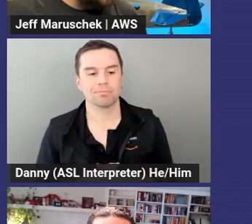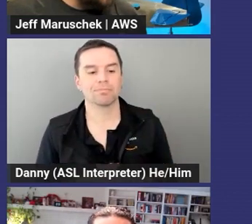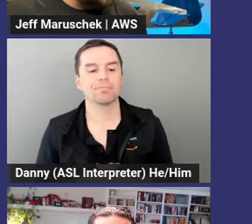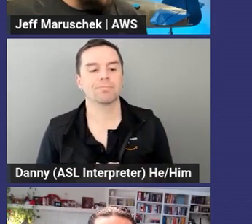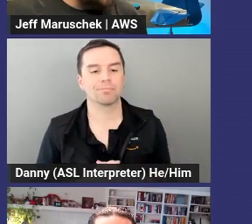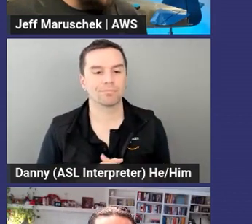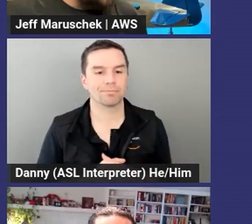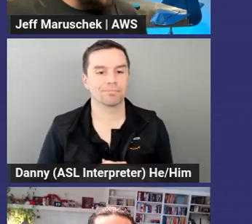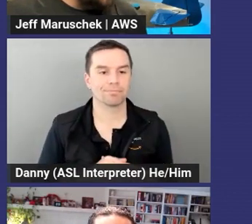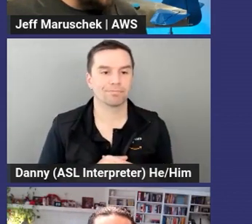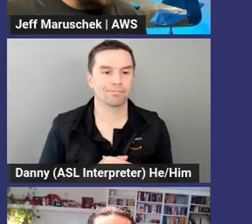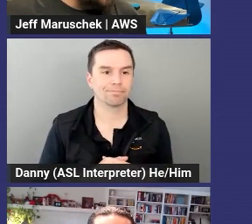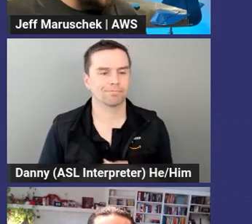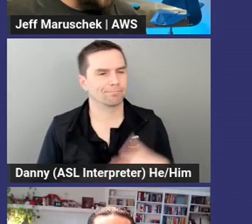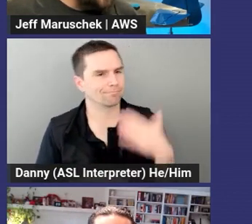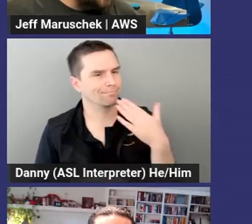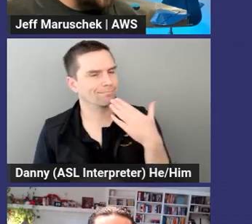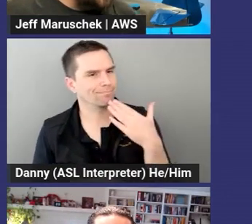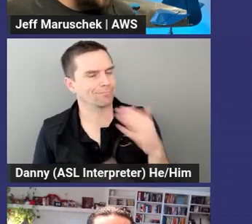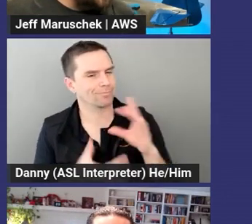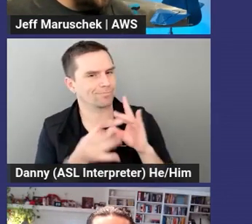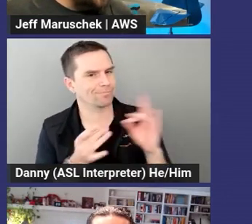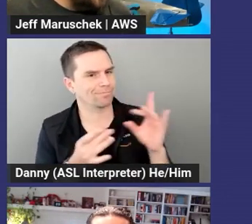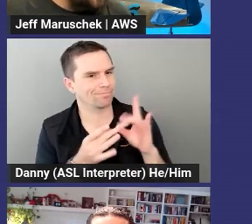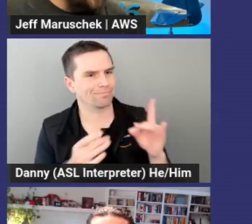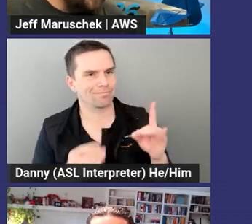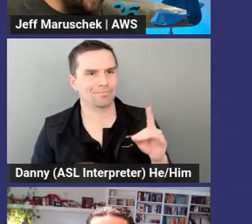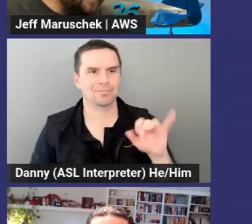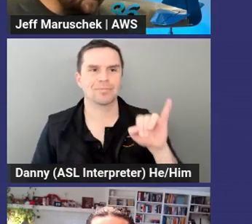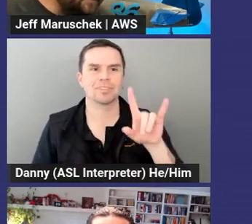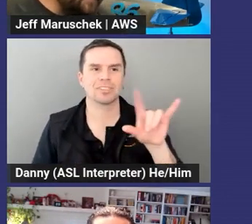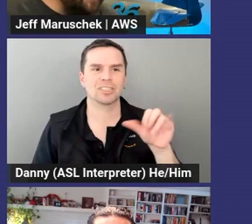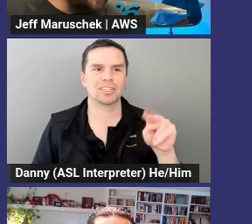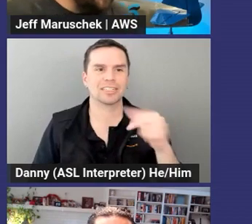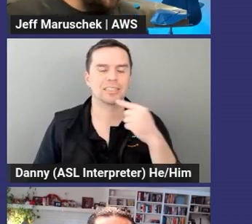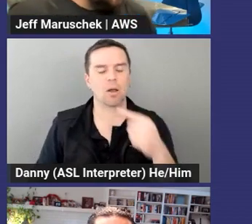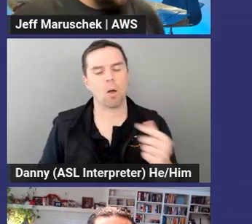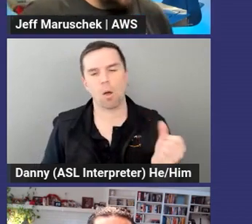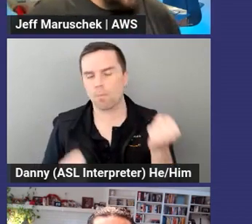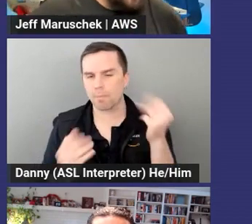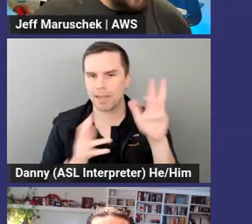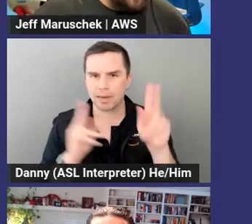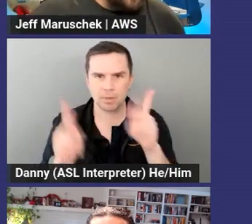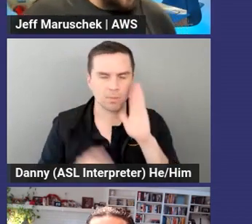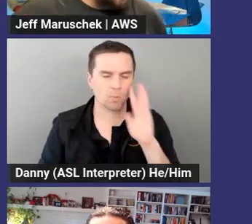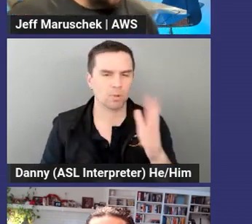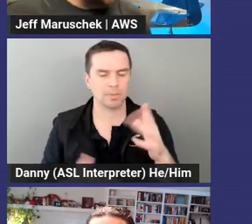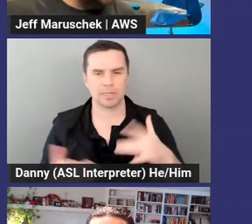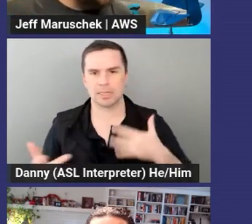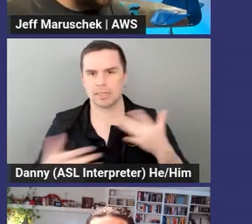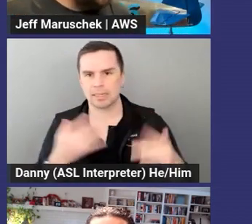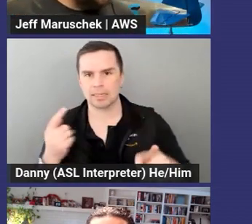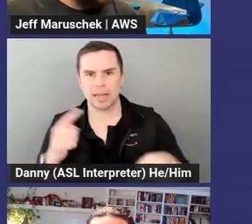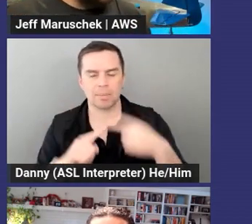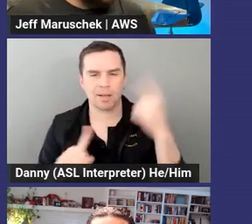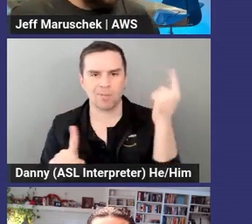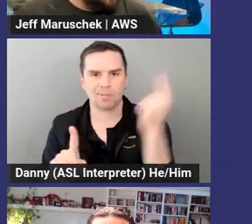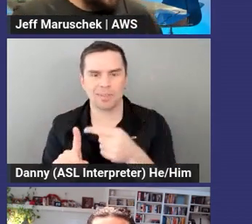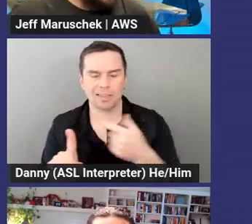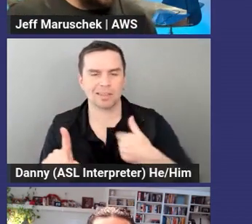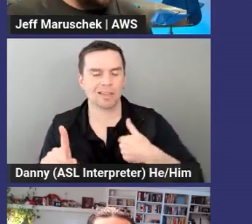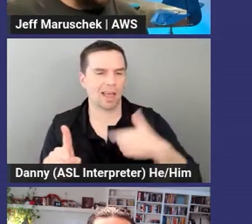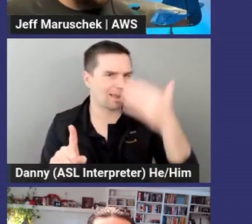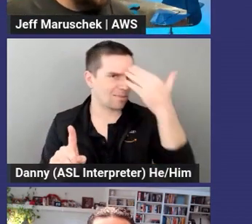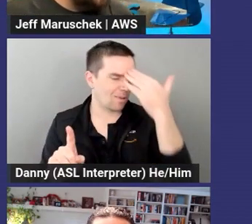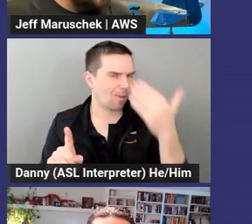This is, I think a lot of people are going to be really excited about this. I just already know from the customers that I talk to every single